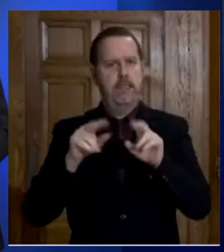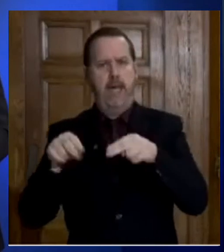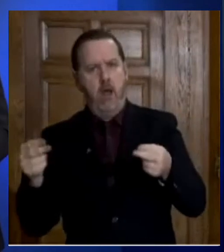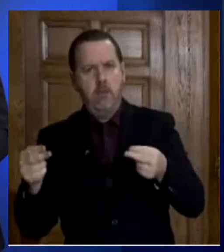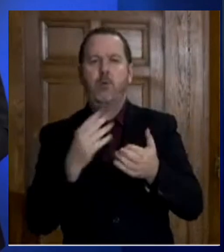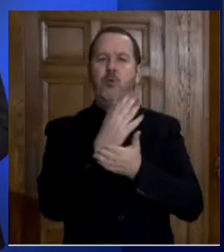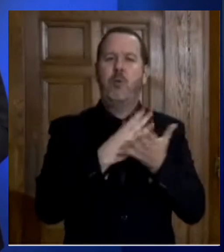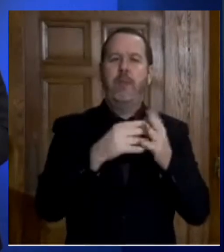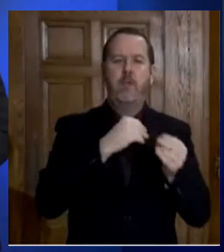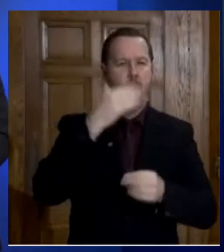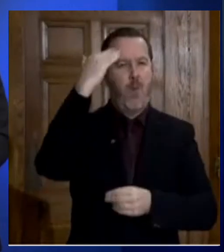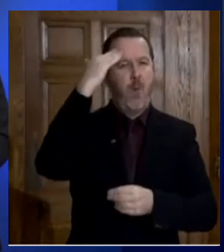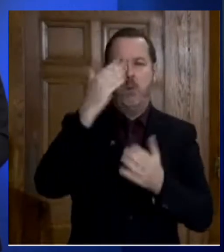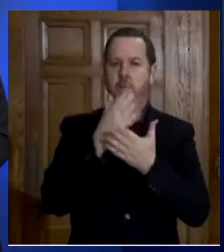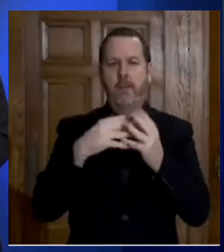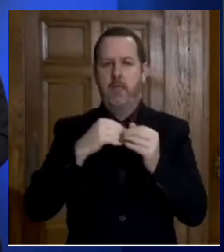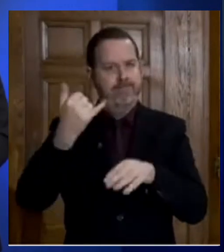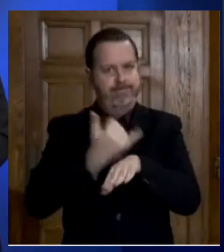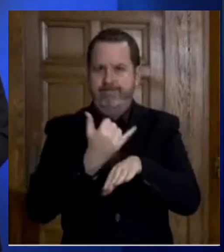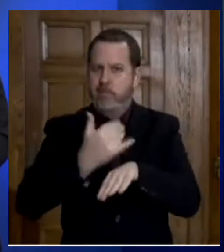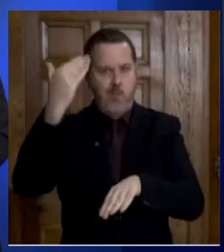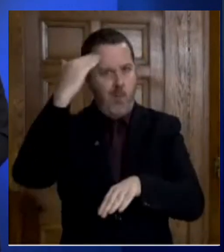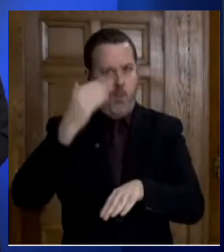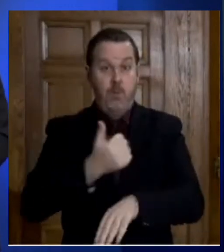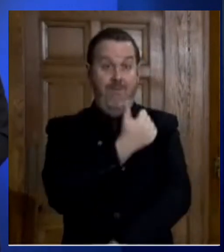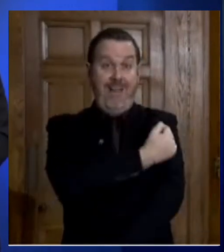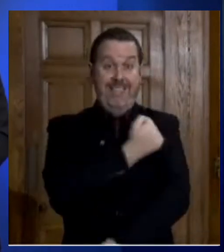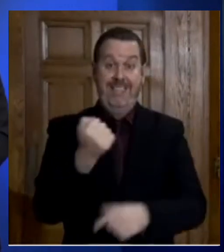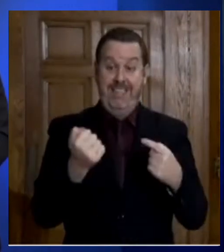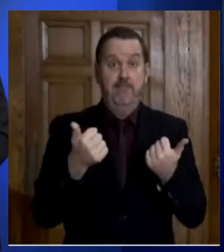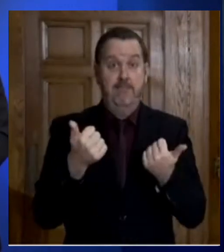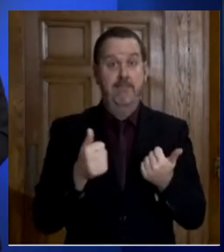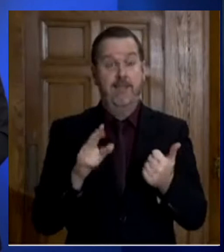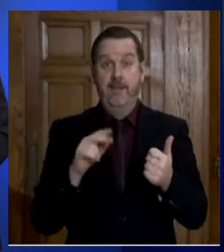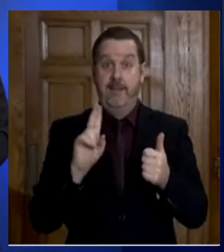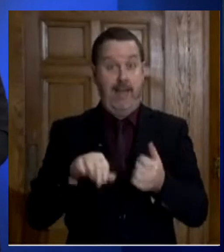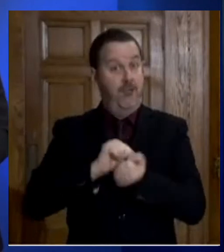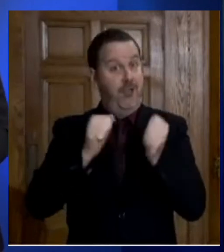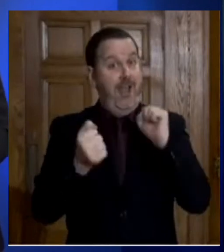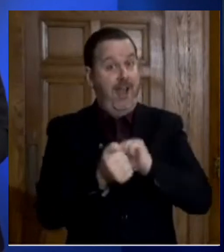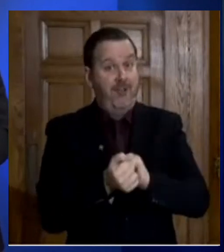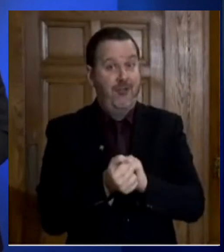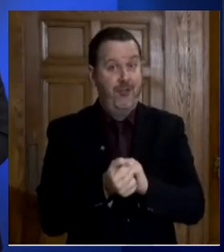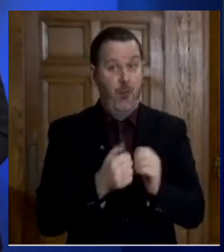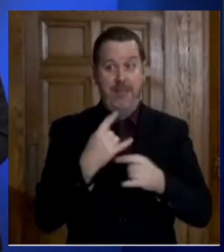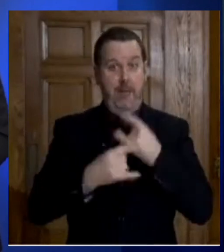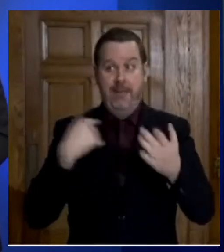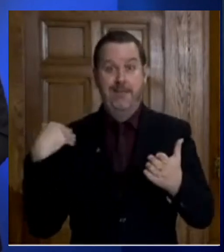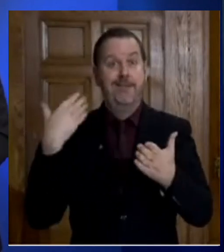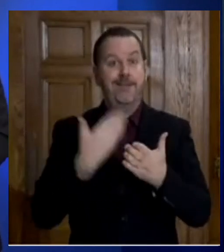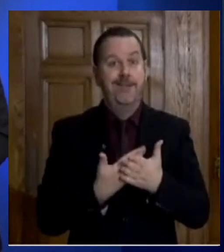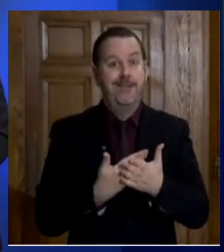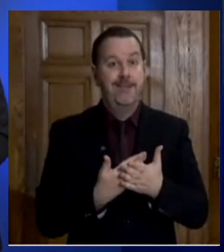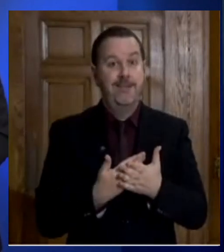know. Vaccines are undoubtedly a game changer. They are our route map out of what we've all been living